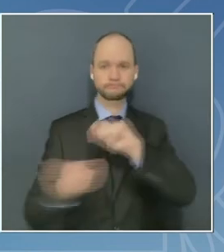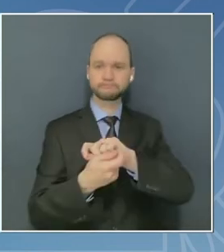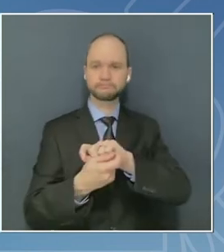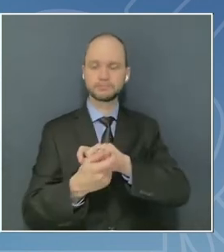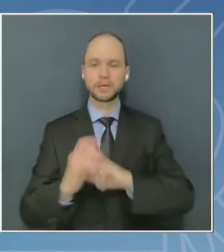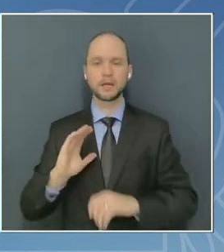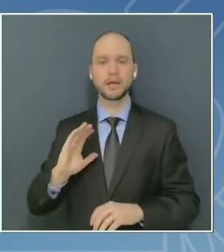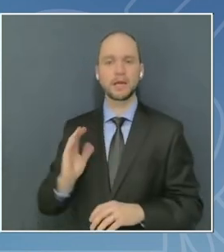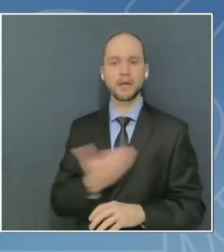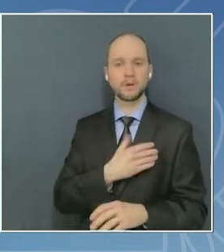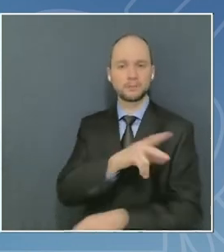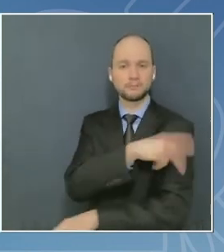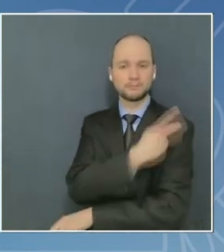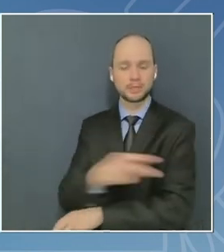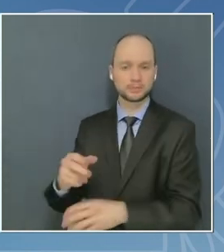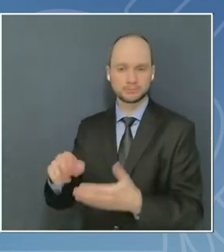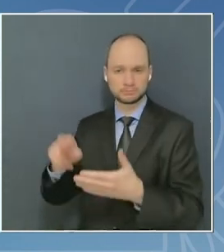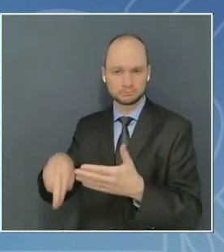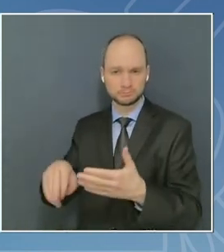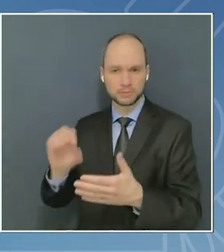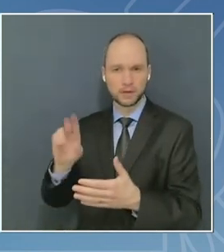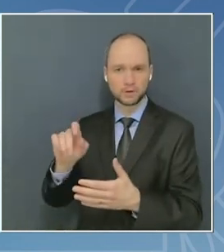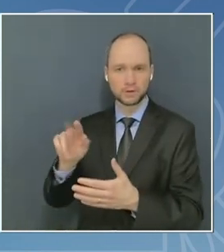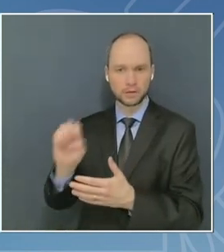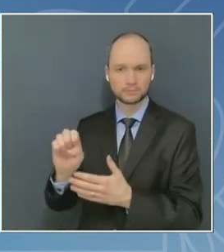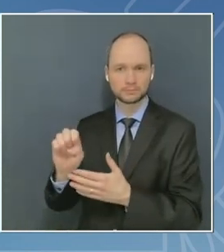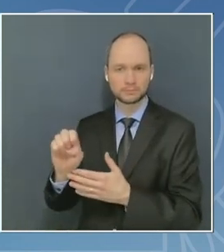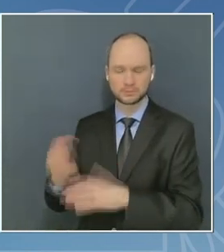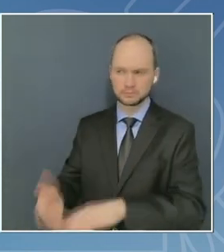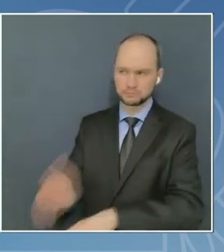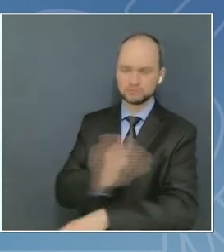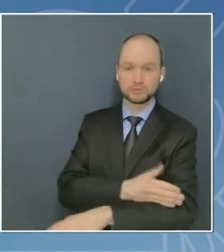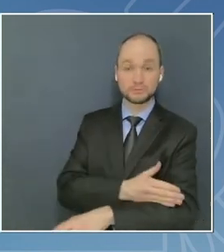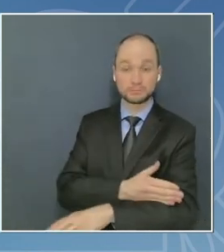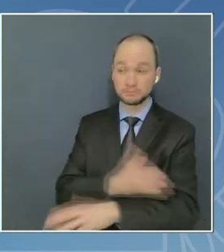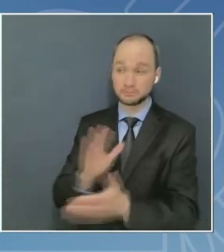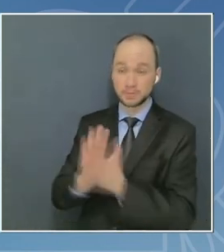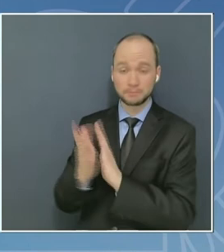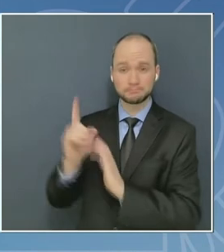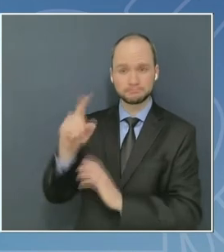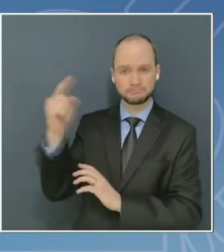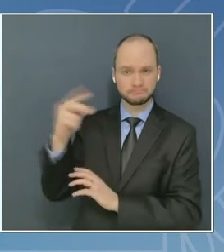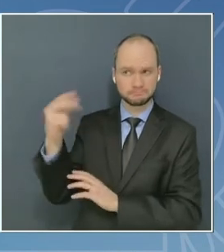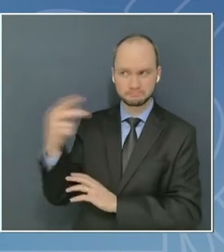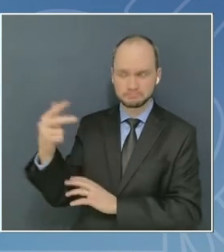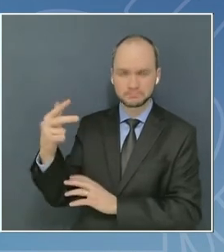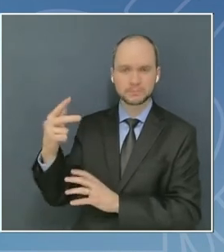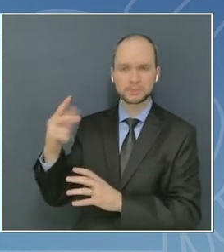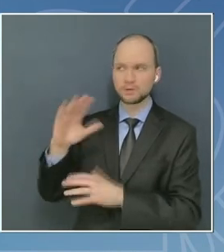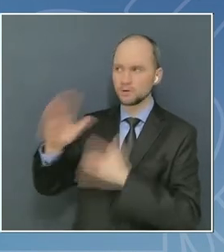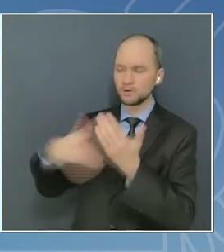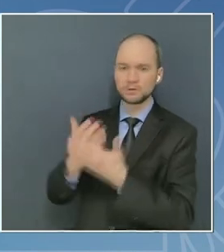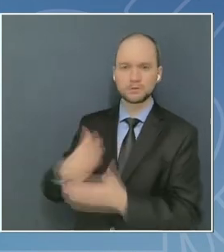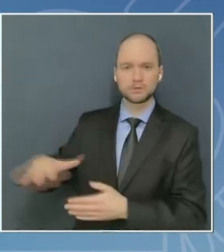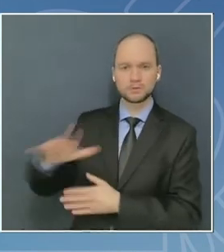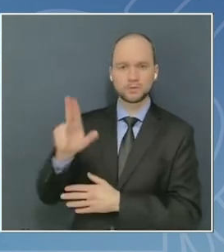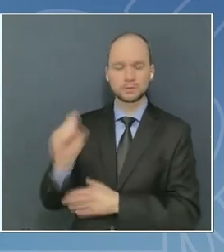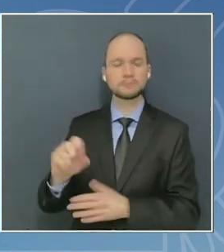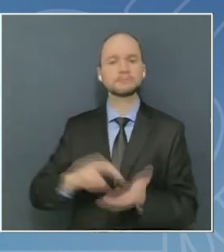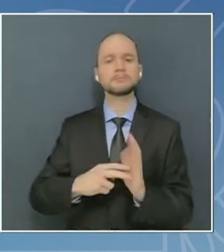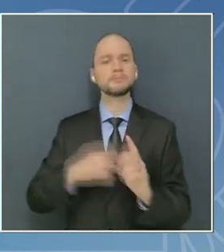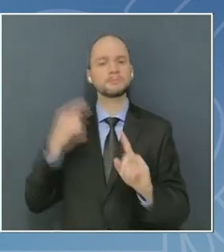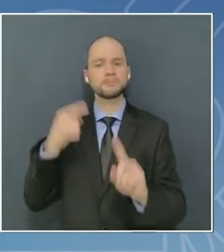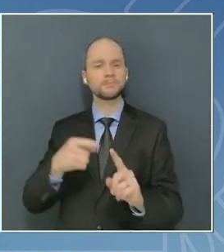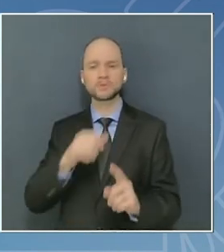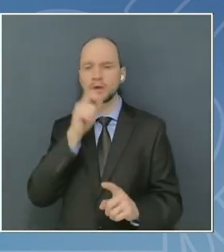And so why I tell that story is that you don't have to wait till things are perfect. You don't have to wait till you have a fancy title or you have a bunch